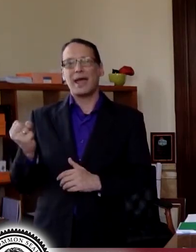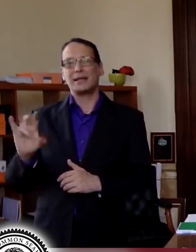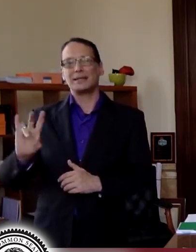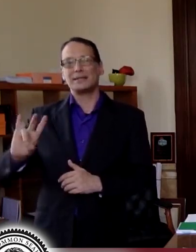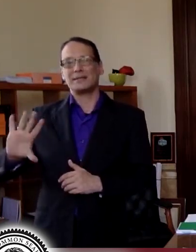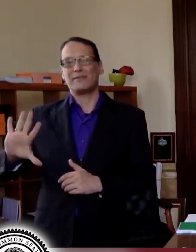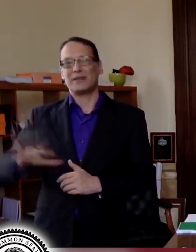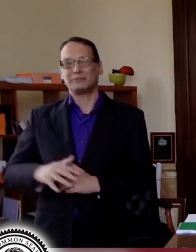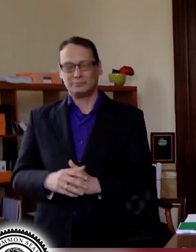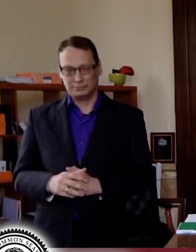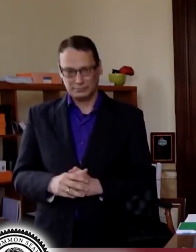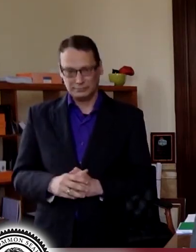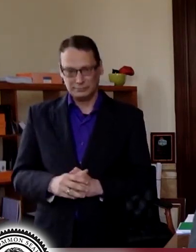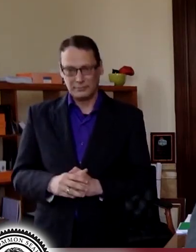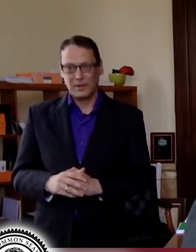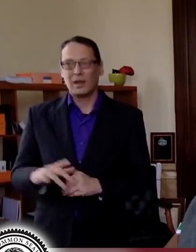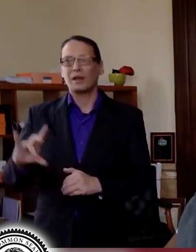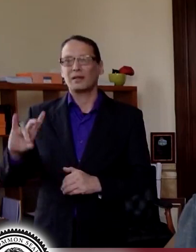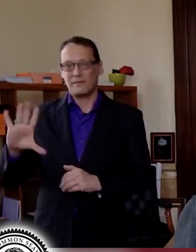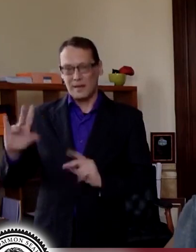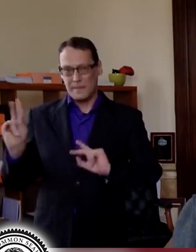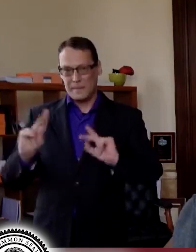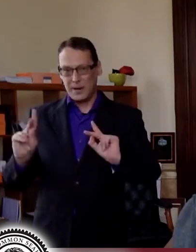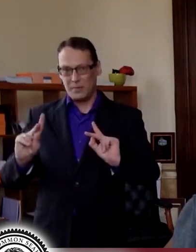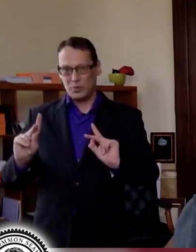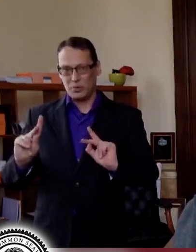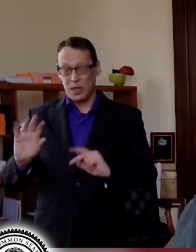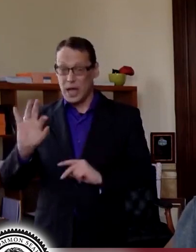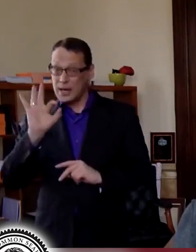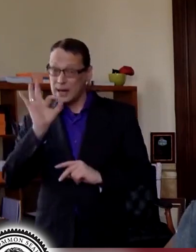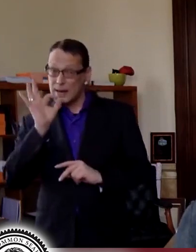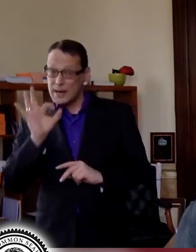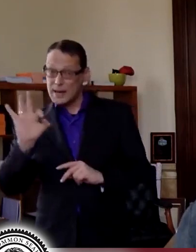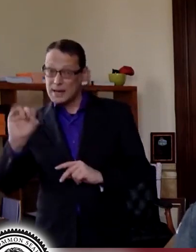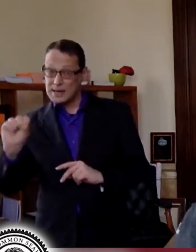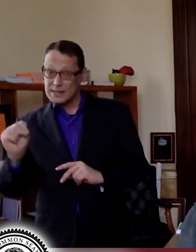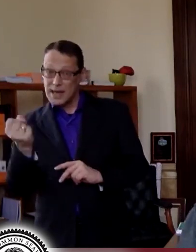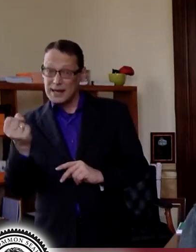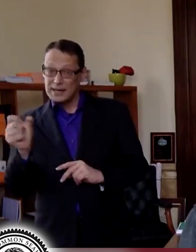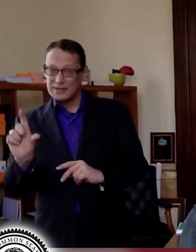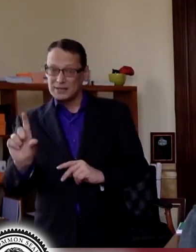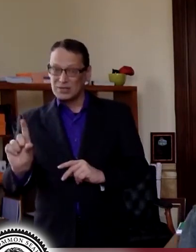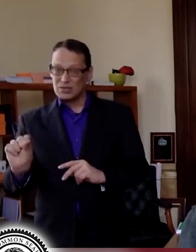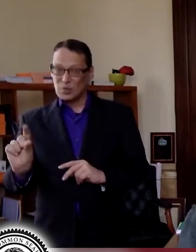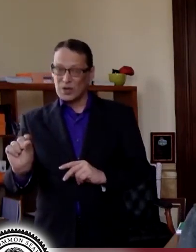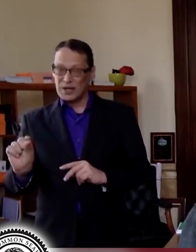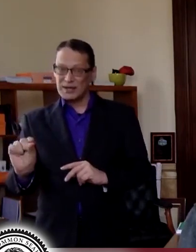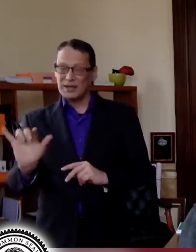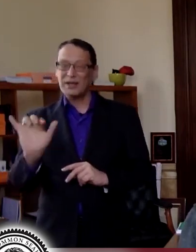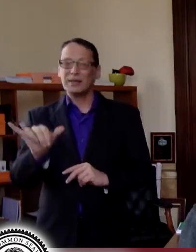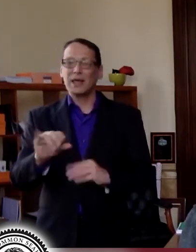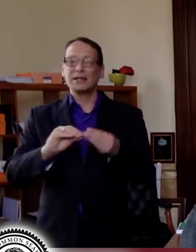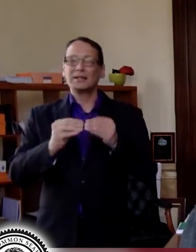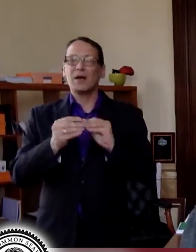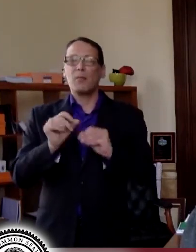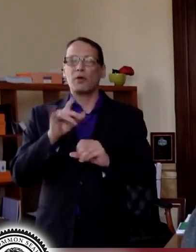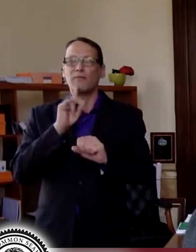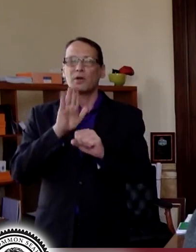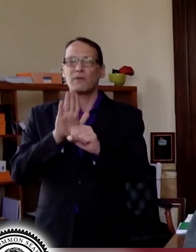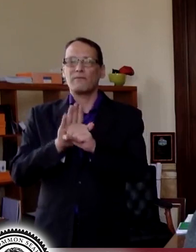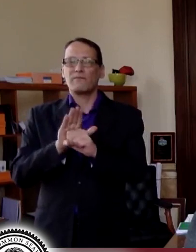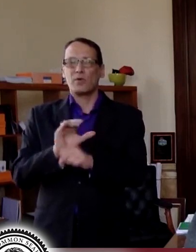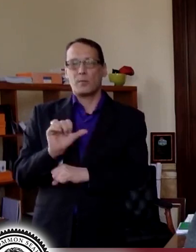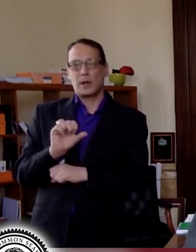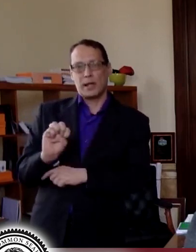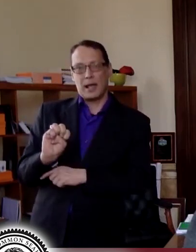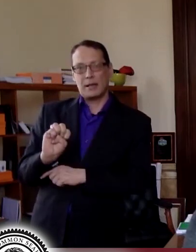we're 70, 75 people, 90s, about 20 people. Now that's in terms of number of confirmed cases. In terms of